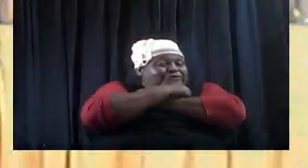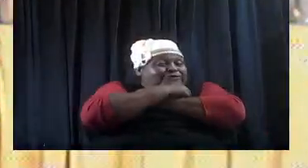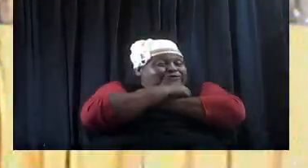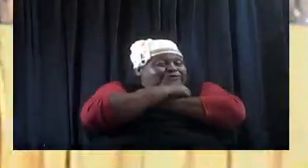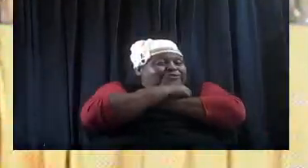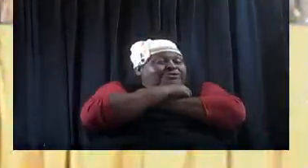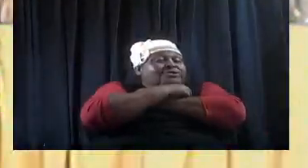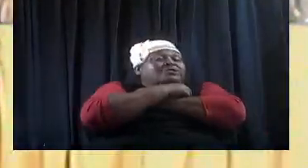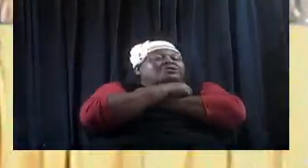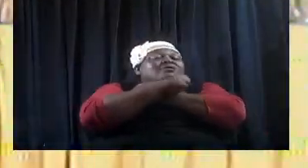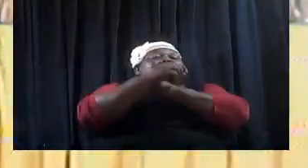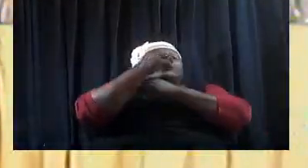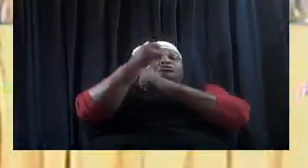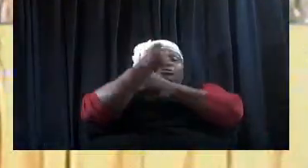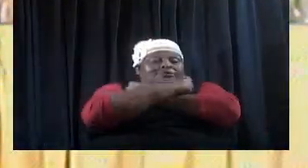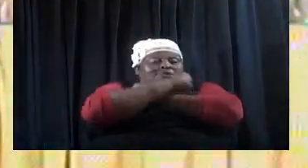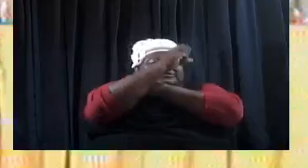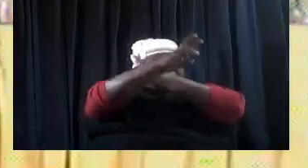the world.